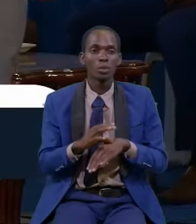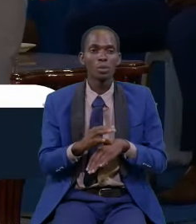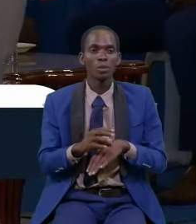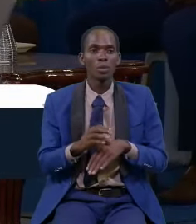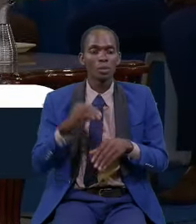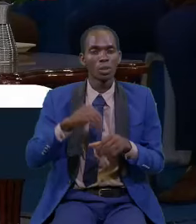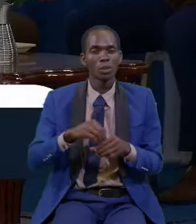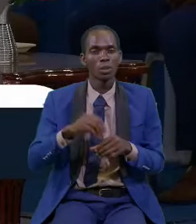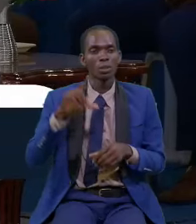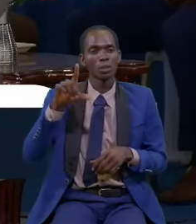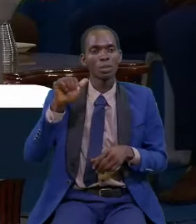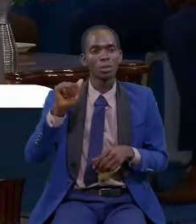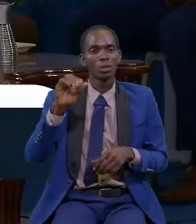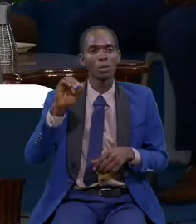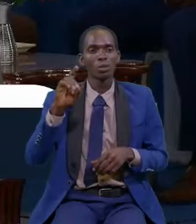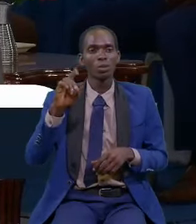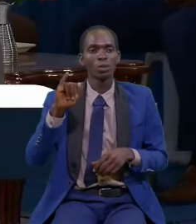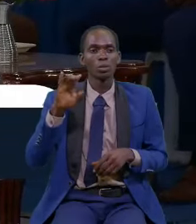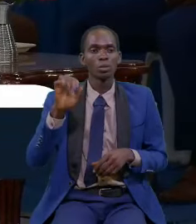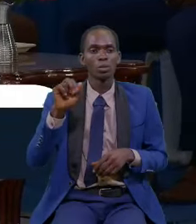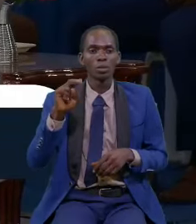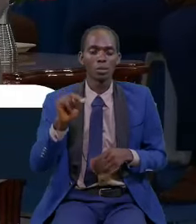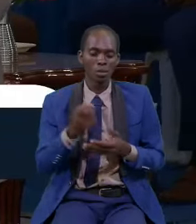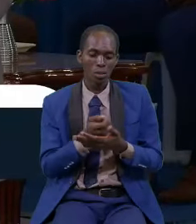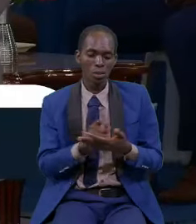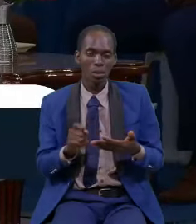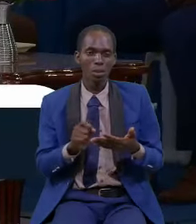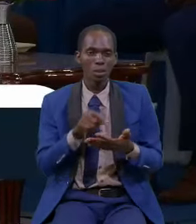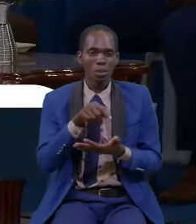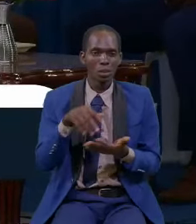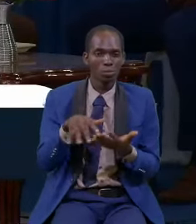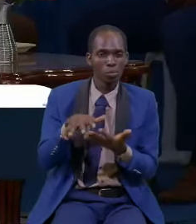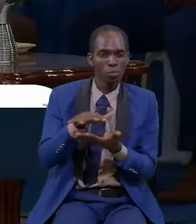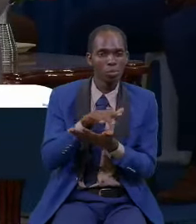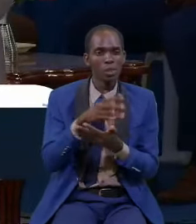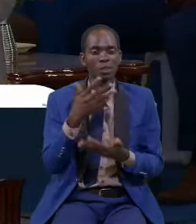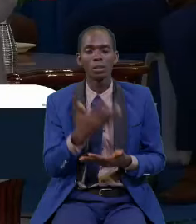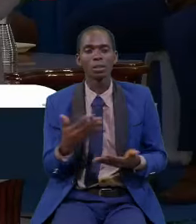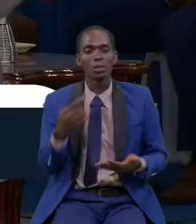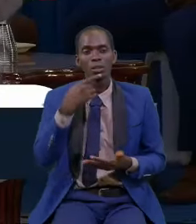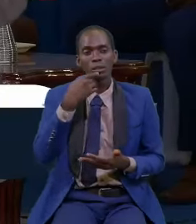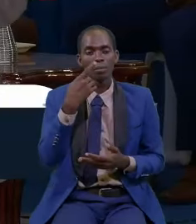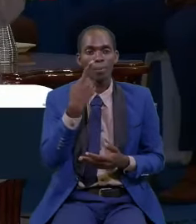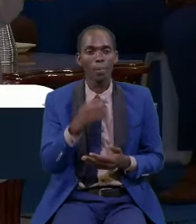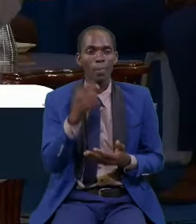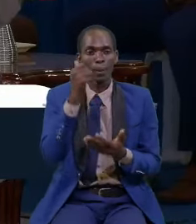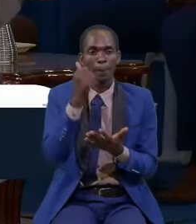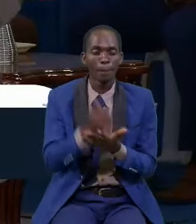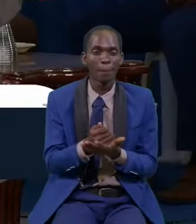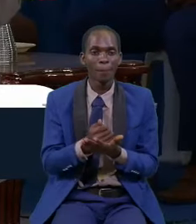write, these things says the Amen, the